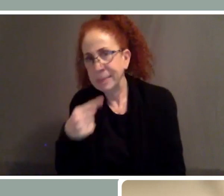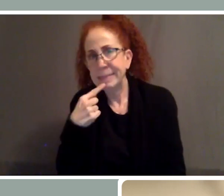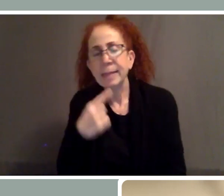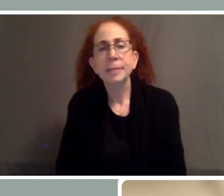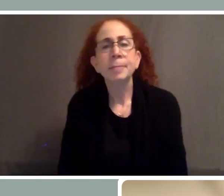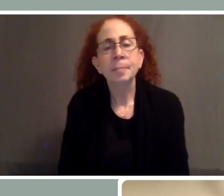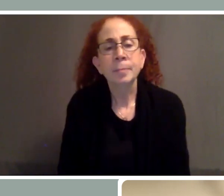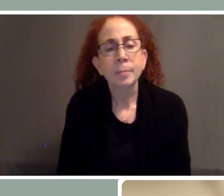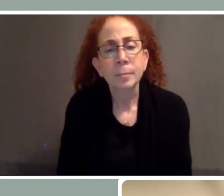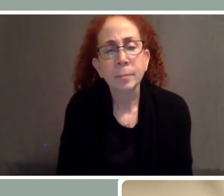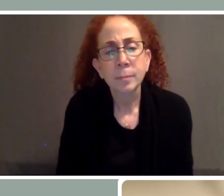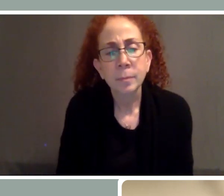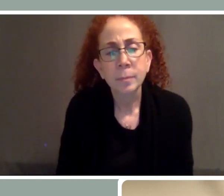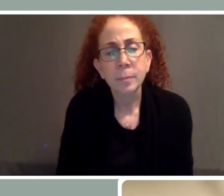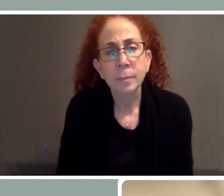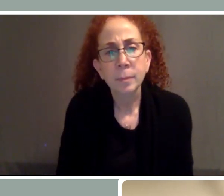would